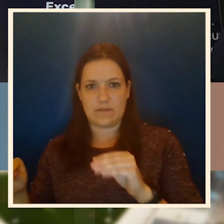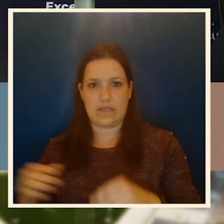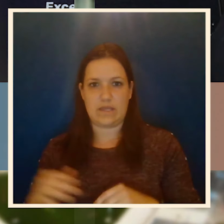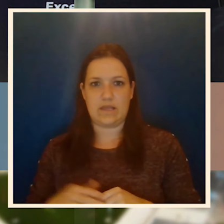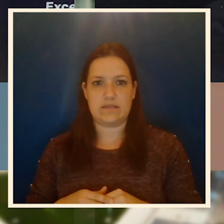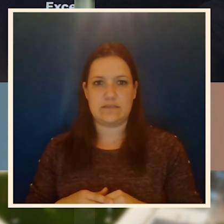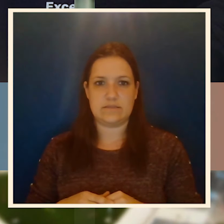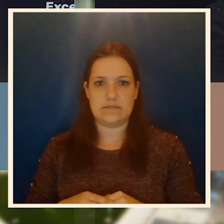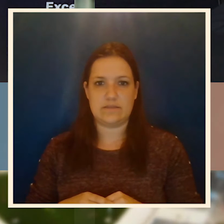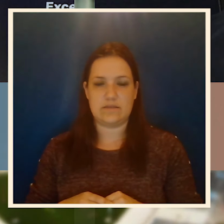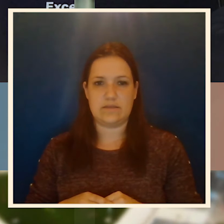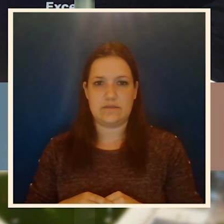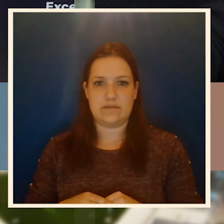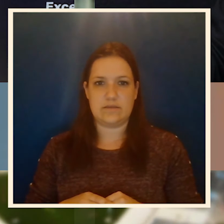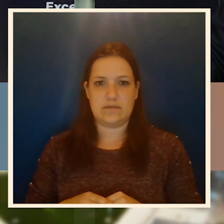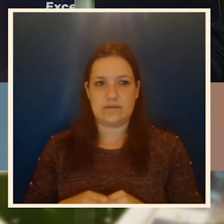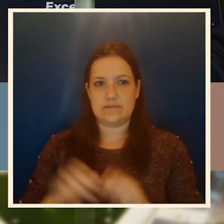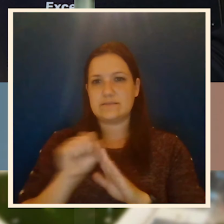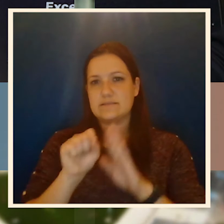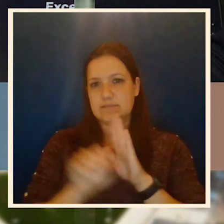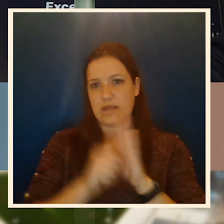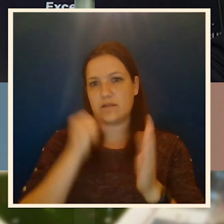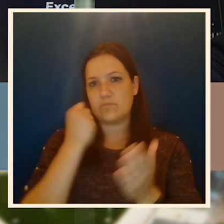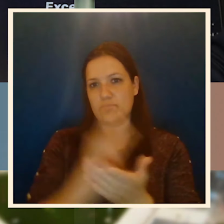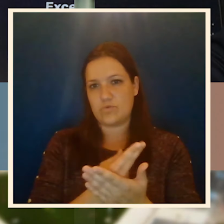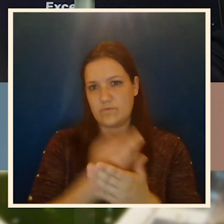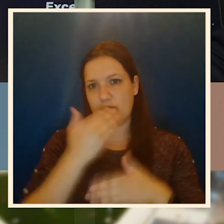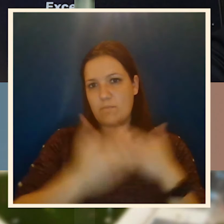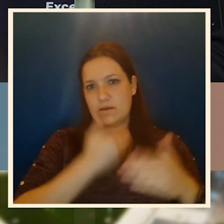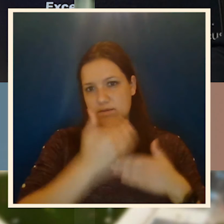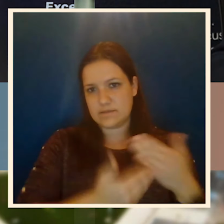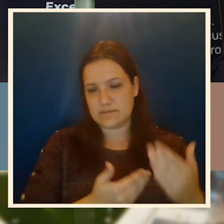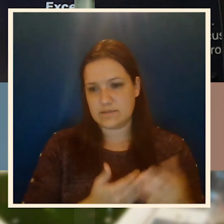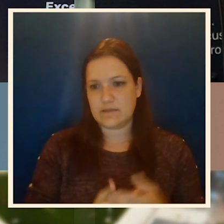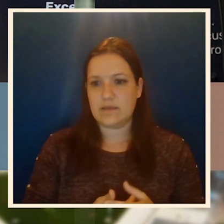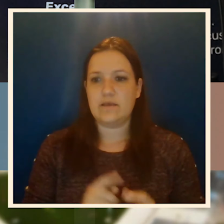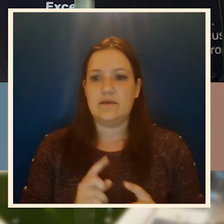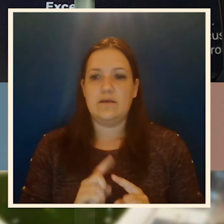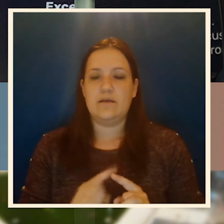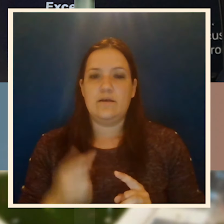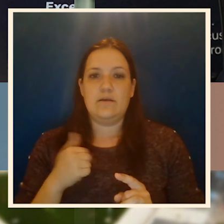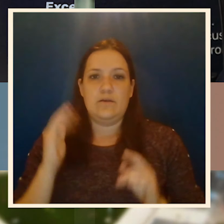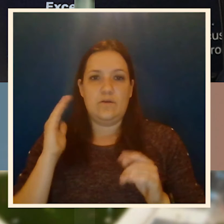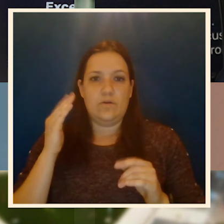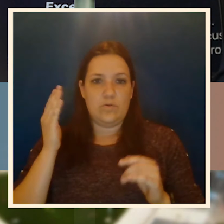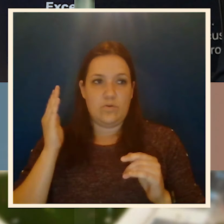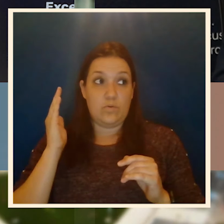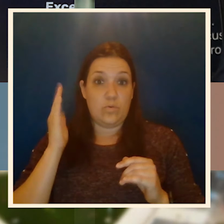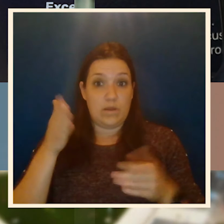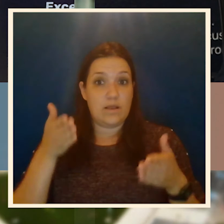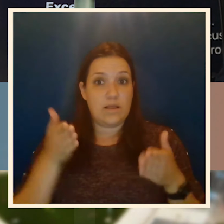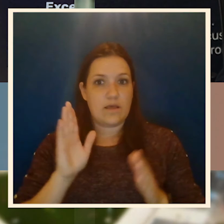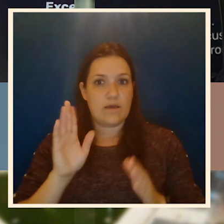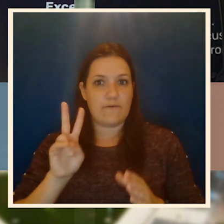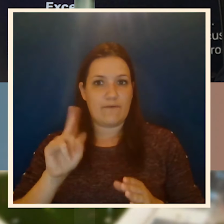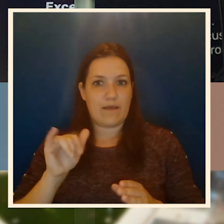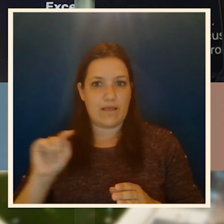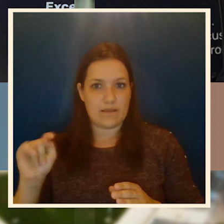a state, you know, approval process we have to go through. But we will allow valet to use that. And you're